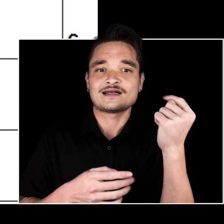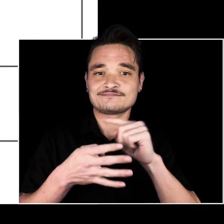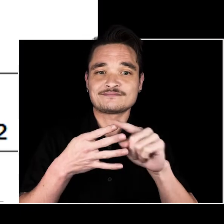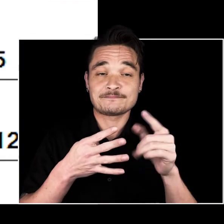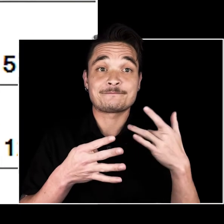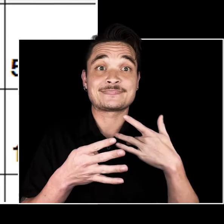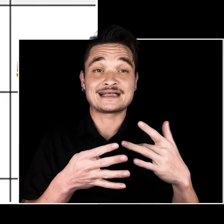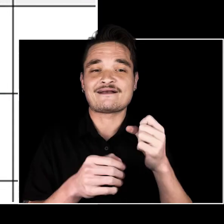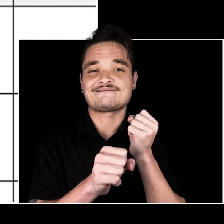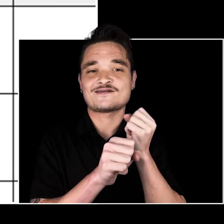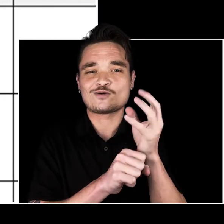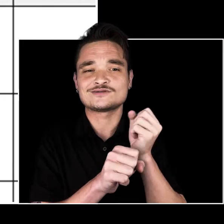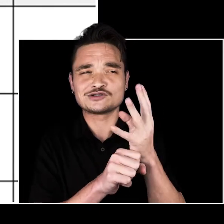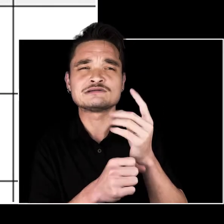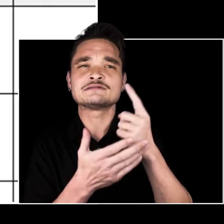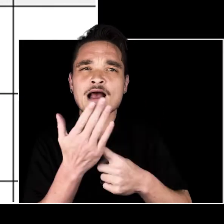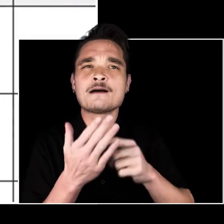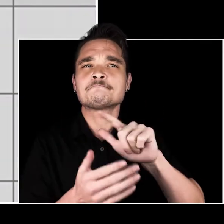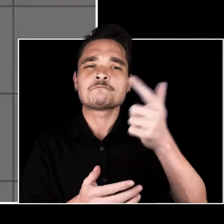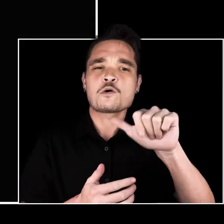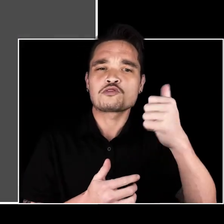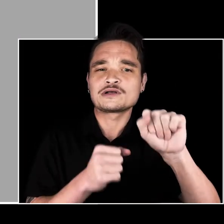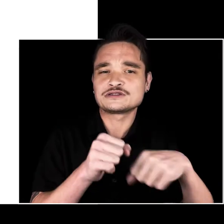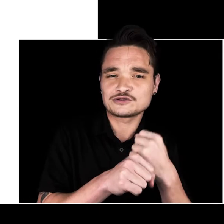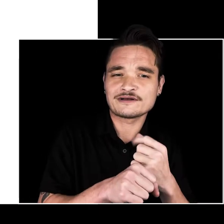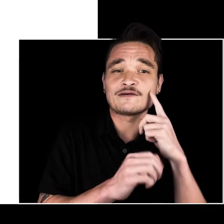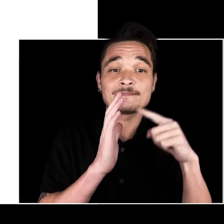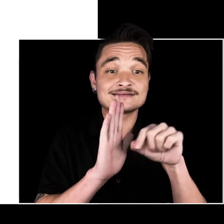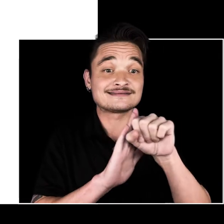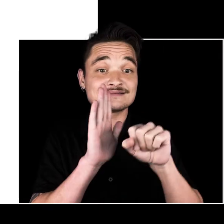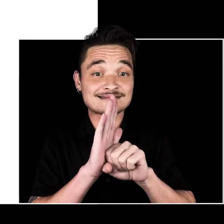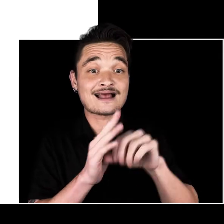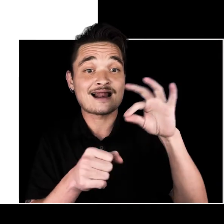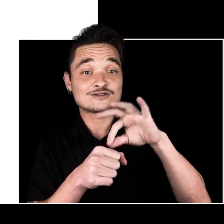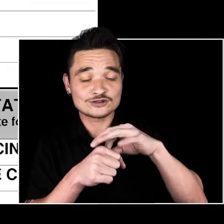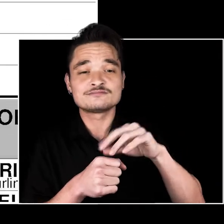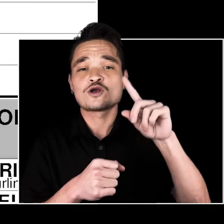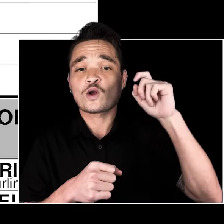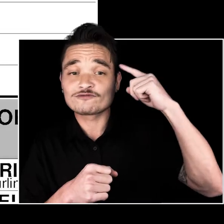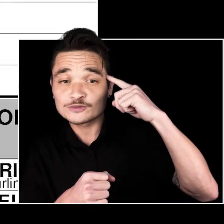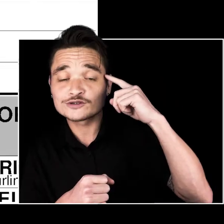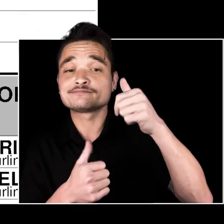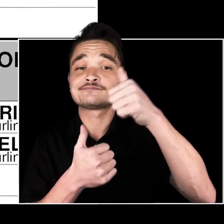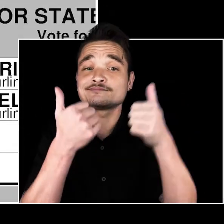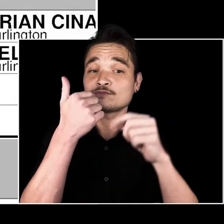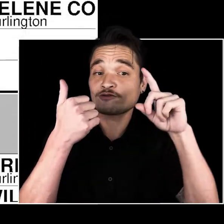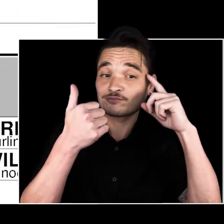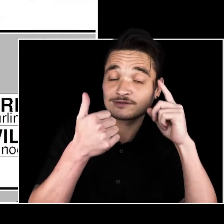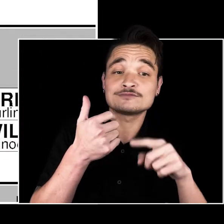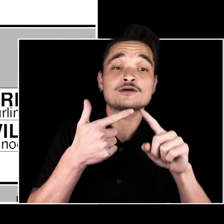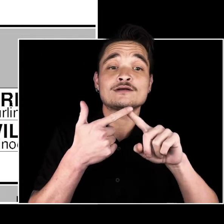in November. These elections happen every other year. In the state election, you will be able to vote for governor,